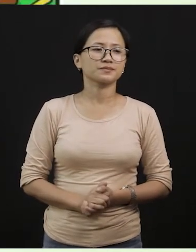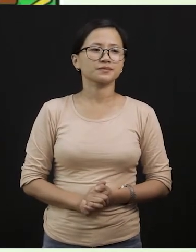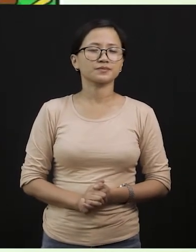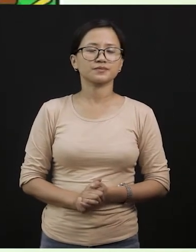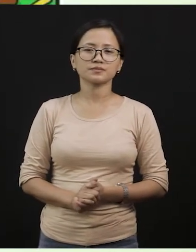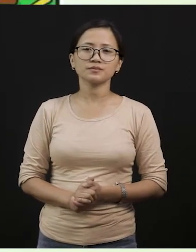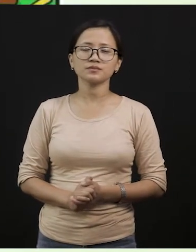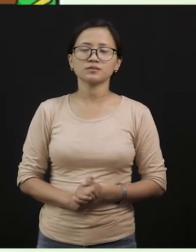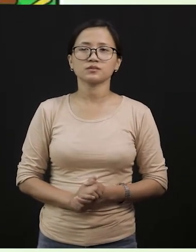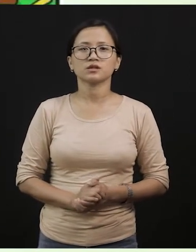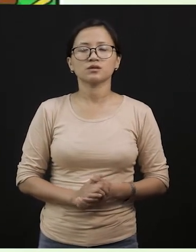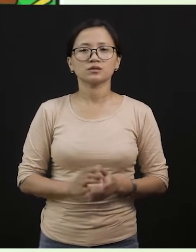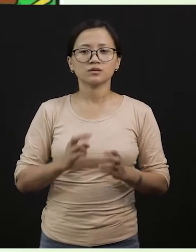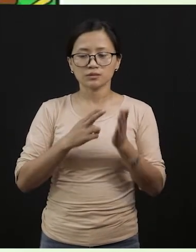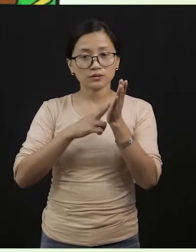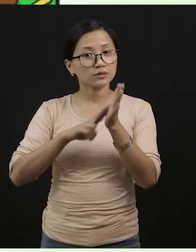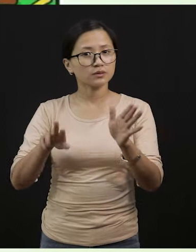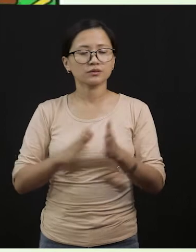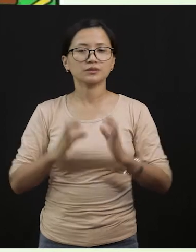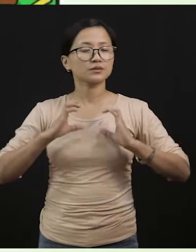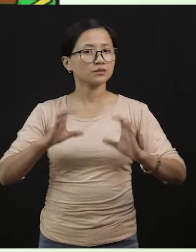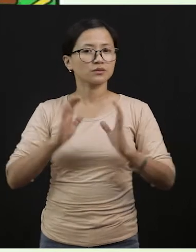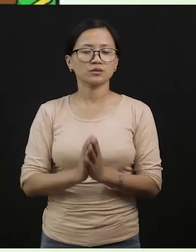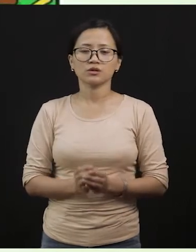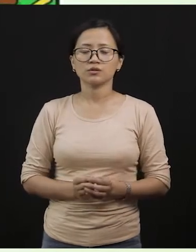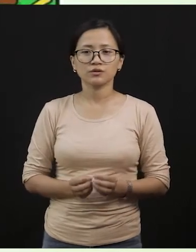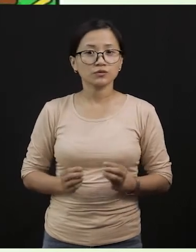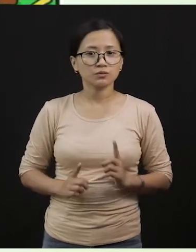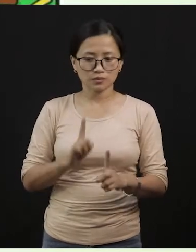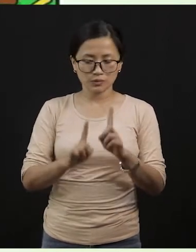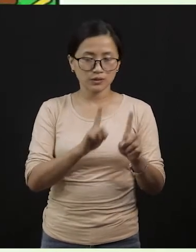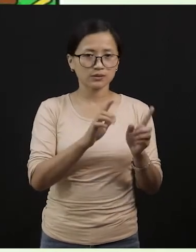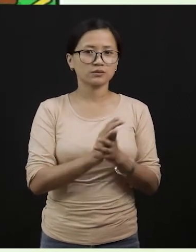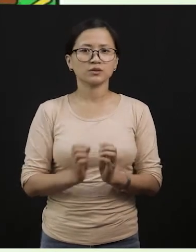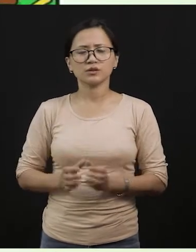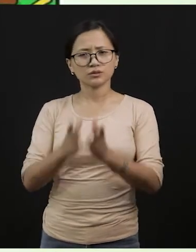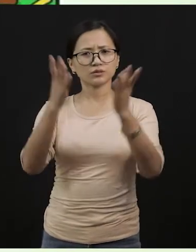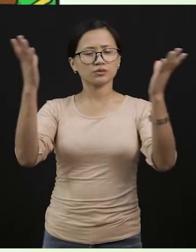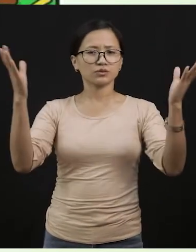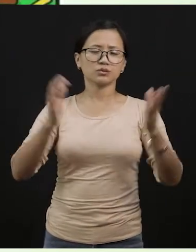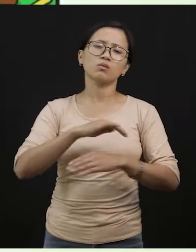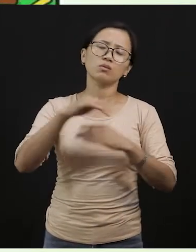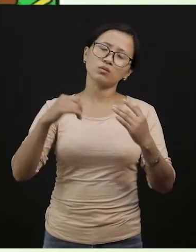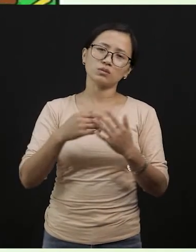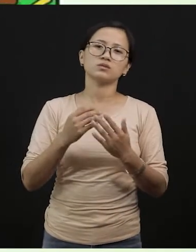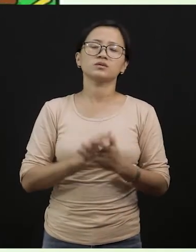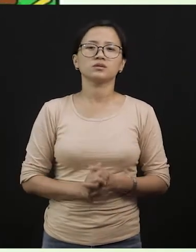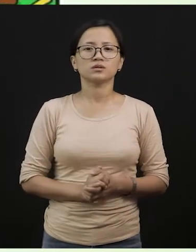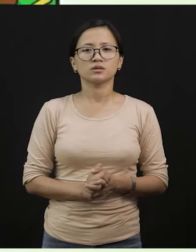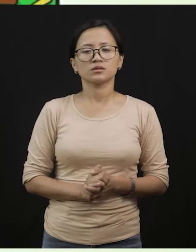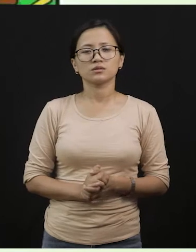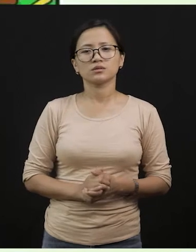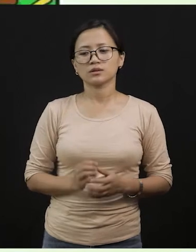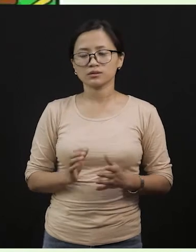by planting more trees and more plants, okay? You may think that you cannot go to the jungle all alone and plant a tree. Okay, fine. You can